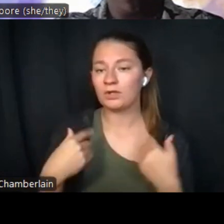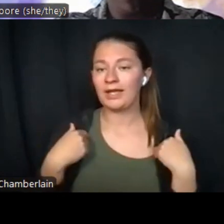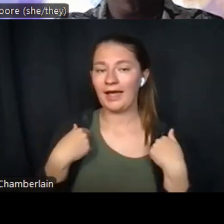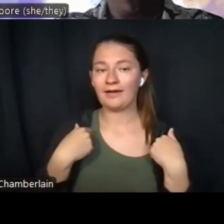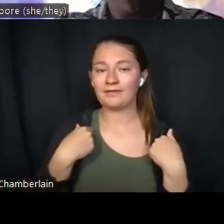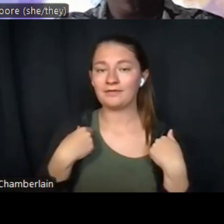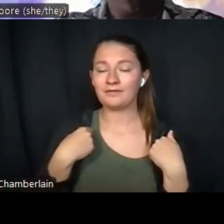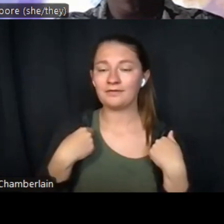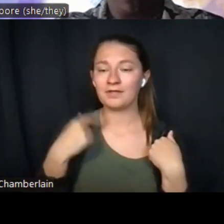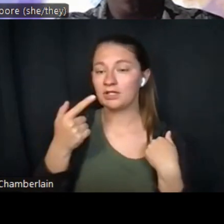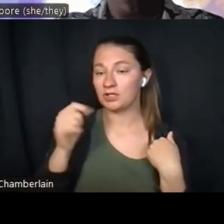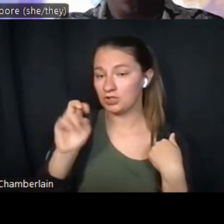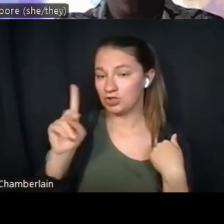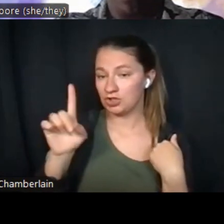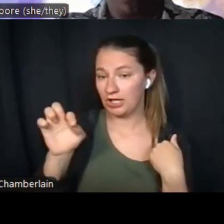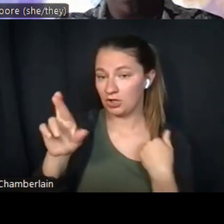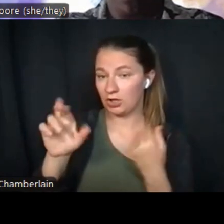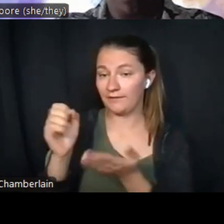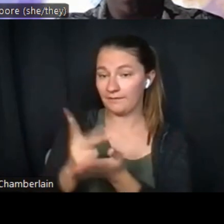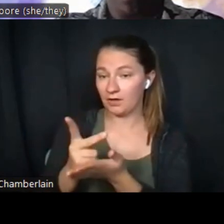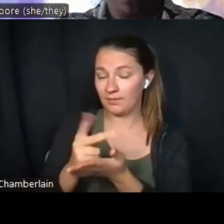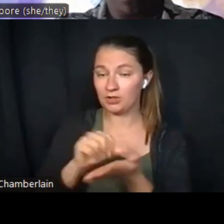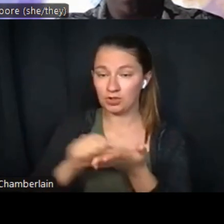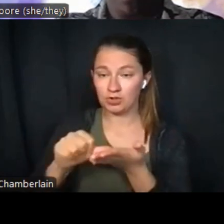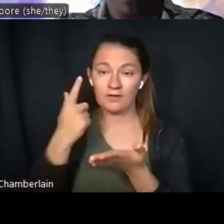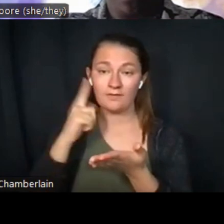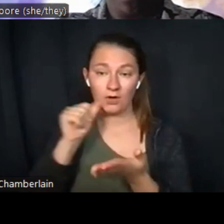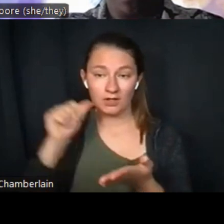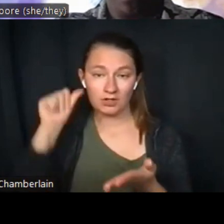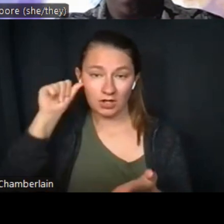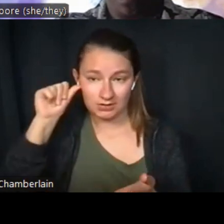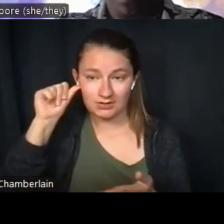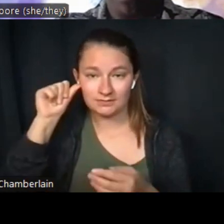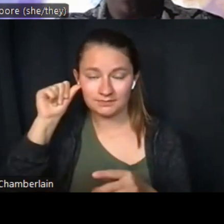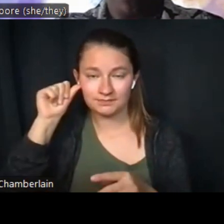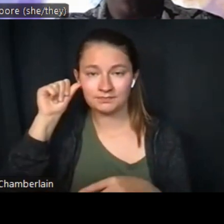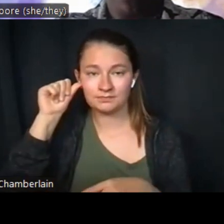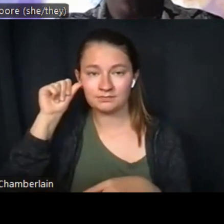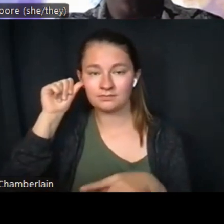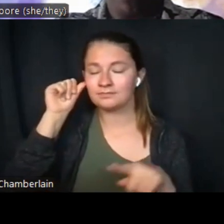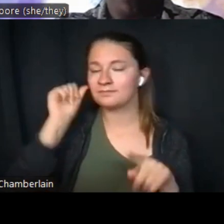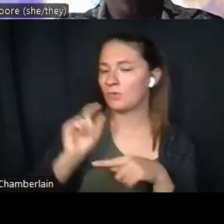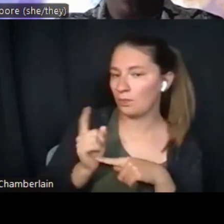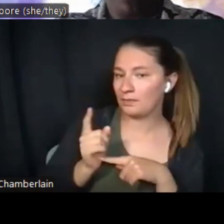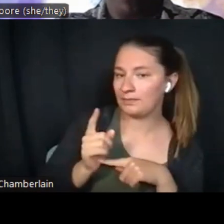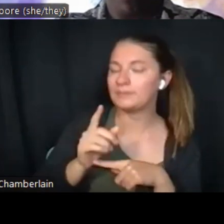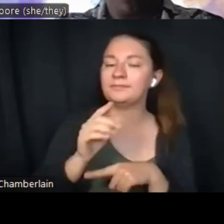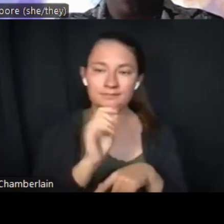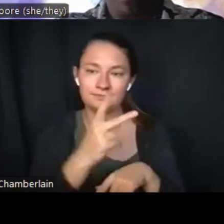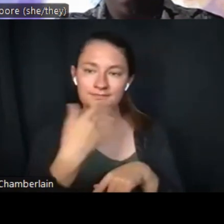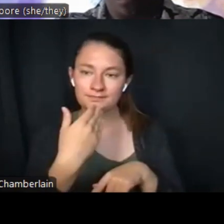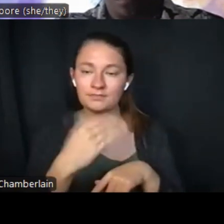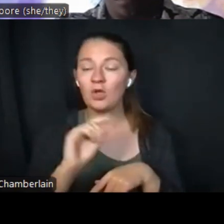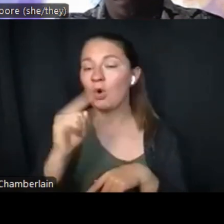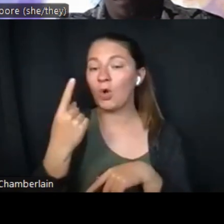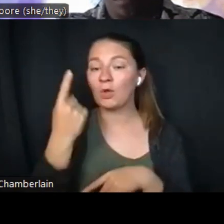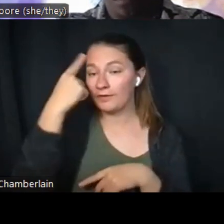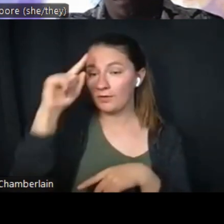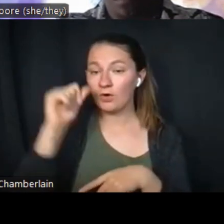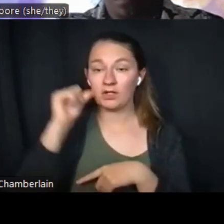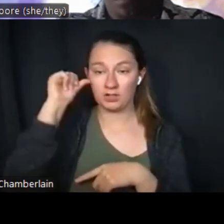no, you're good. Thank you for keeping me accountable. They only did this gender affirming surgeries on adults,